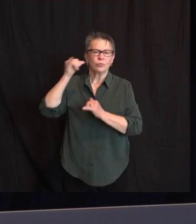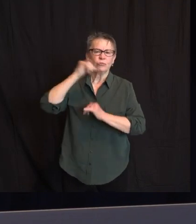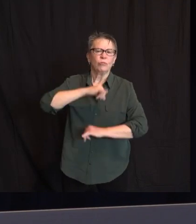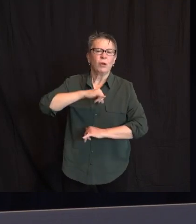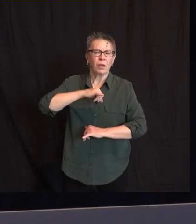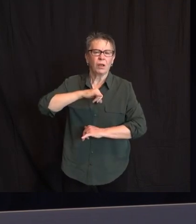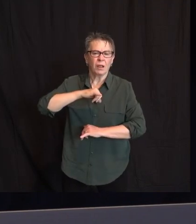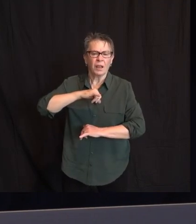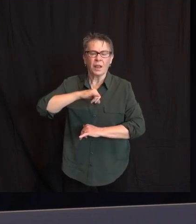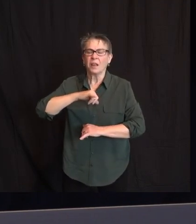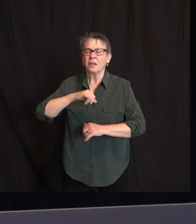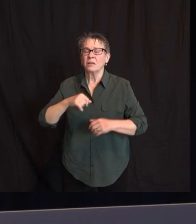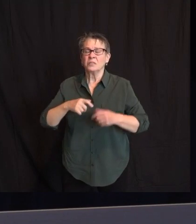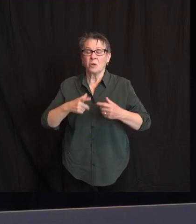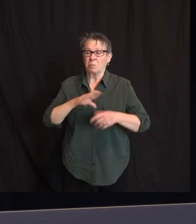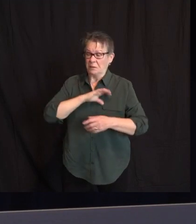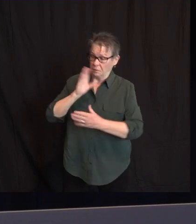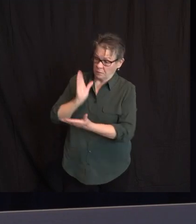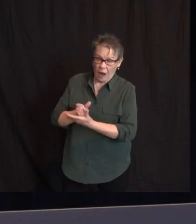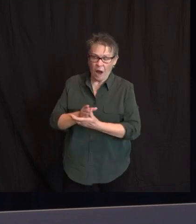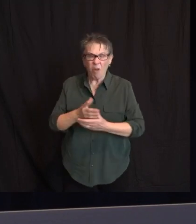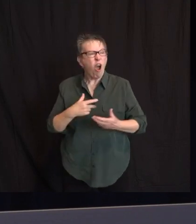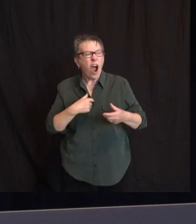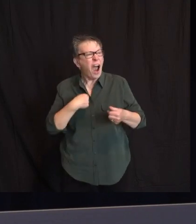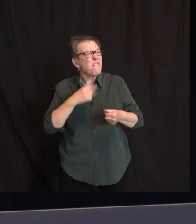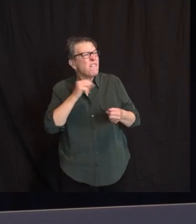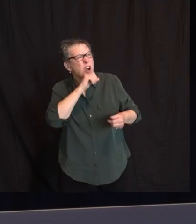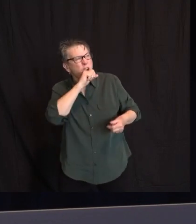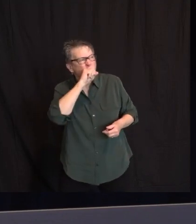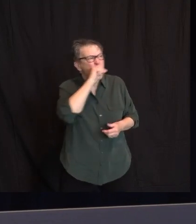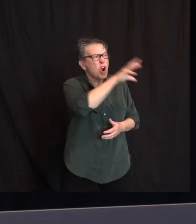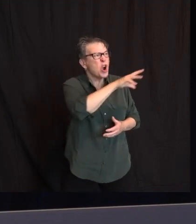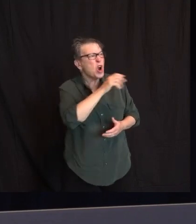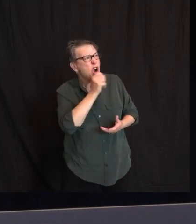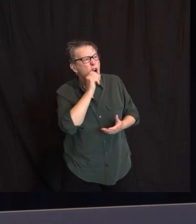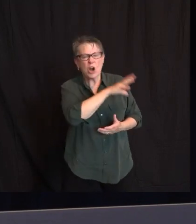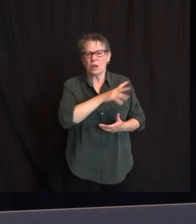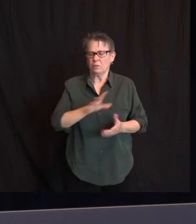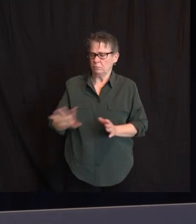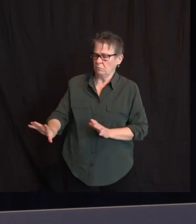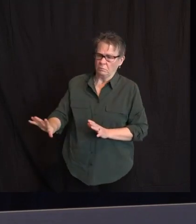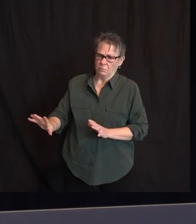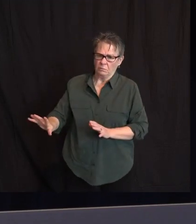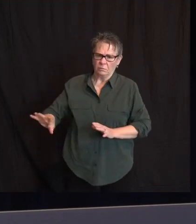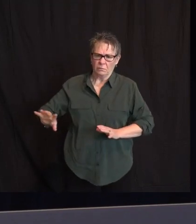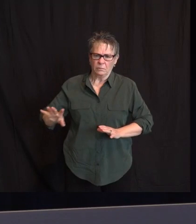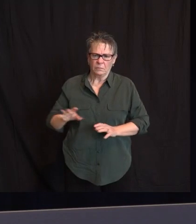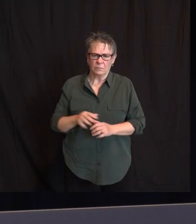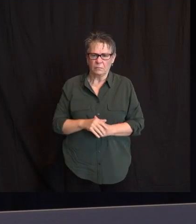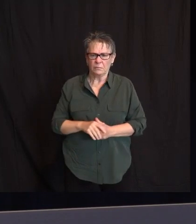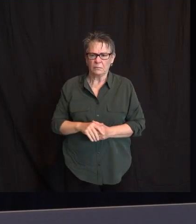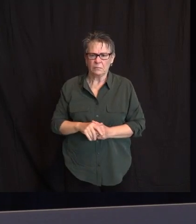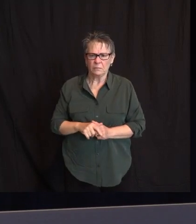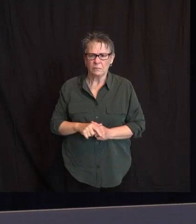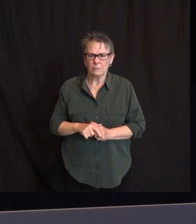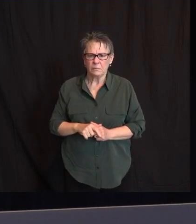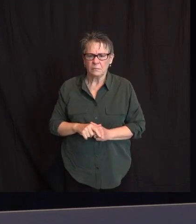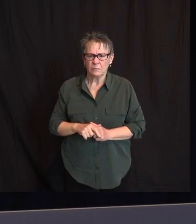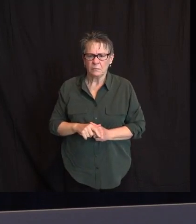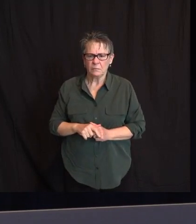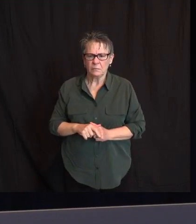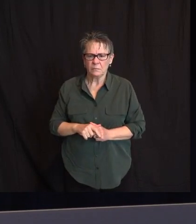businesses. Pemberton police charged a subject with executive order violation. He just refused to disperse